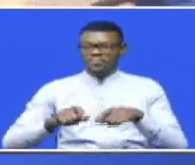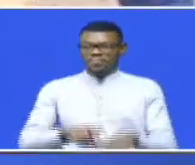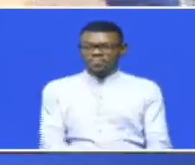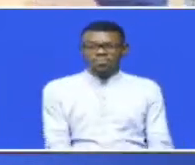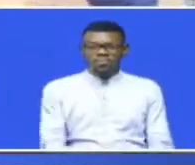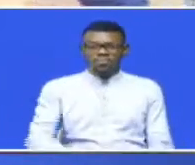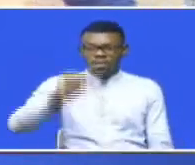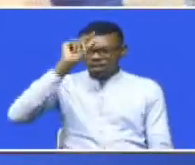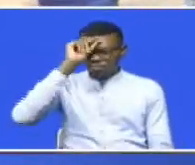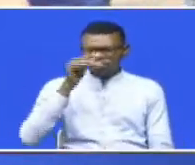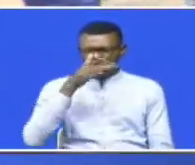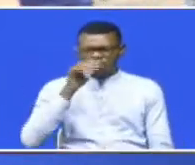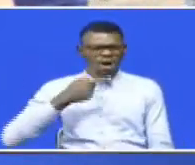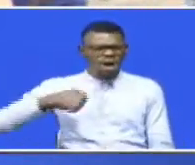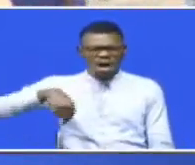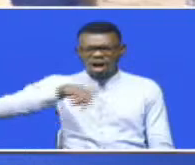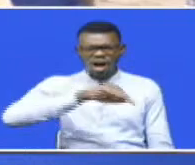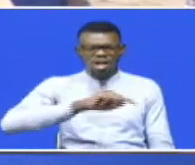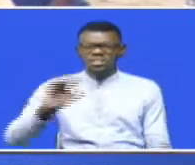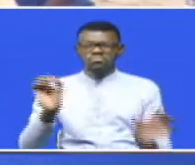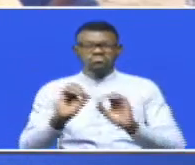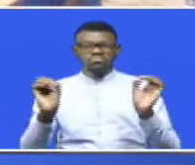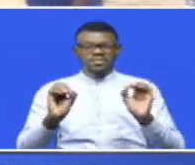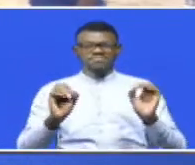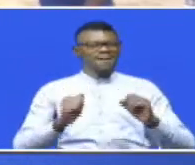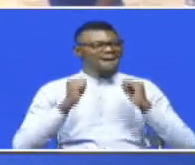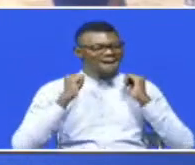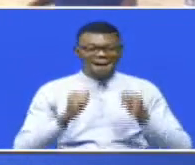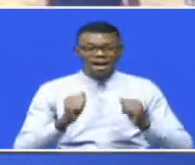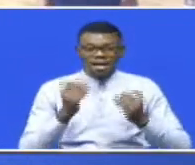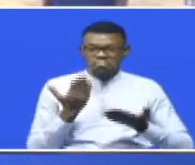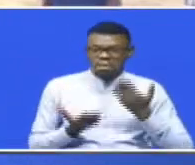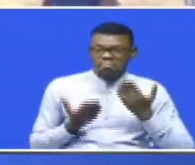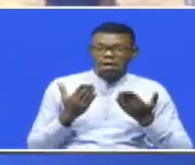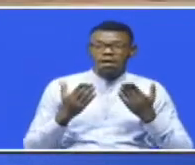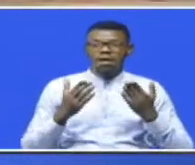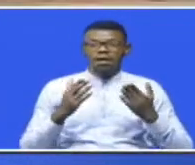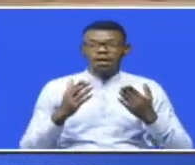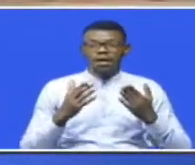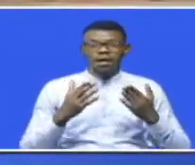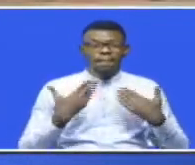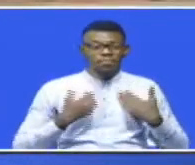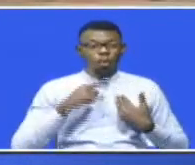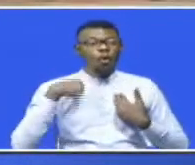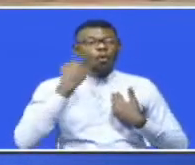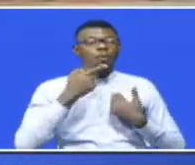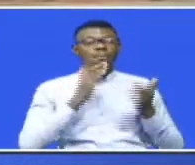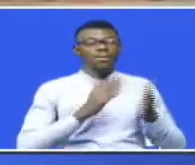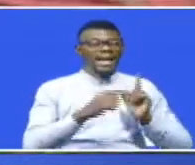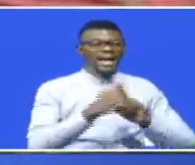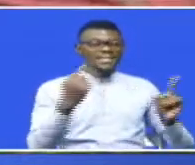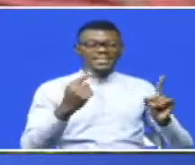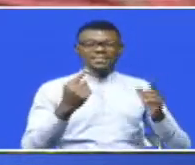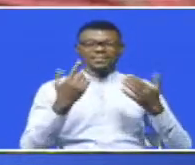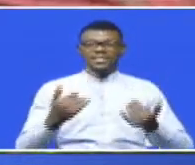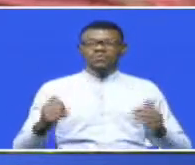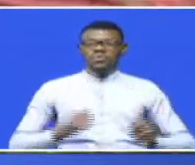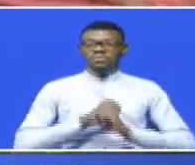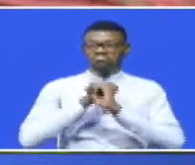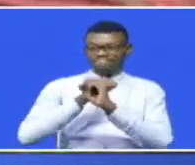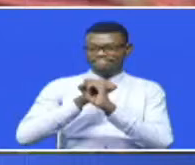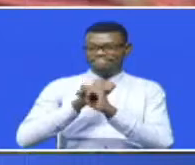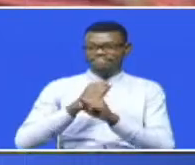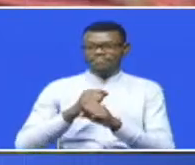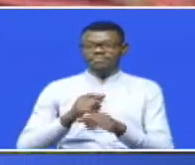hawezi kudanganya sisi. Ni vigumu sana. Labda iwe ni awauaji. Sasa tumekinga ugonjwa. Hata